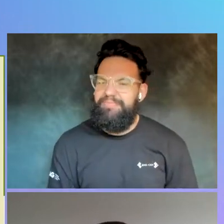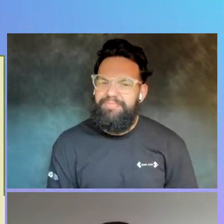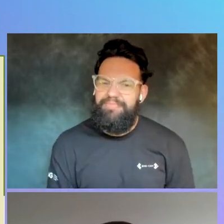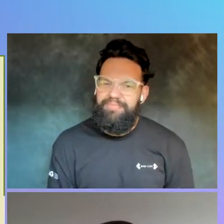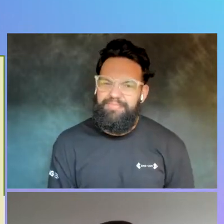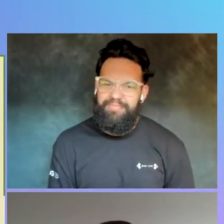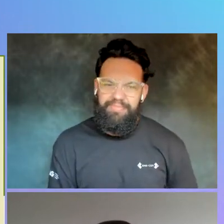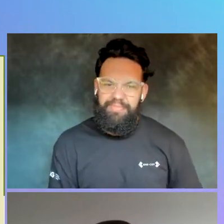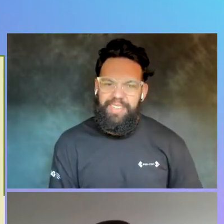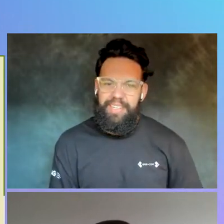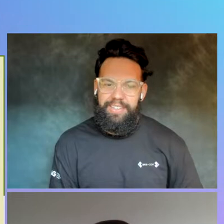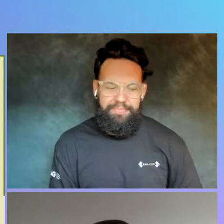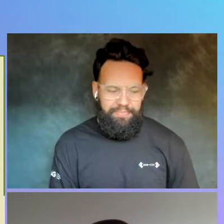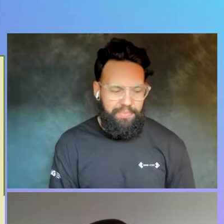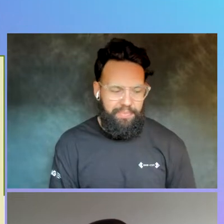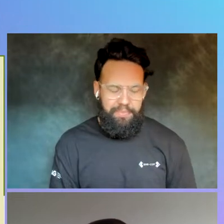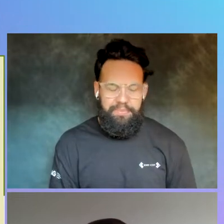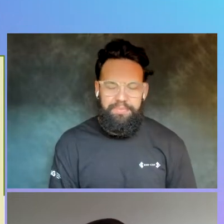have the